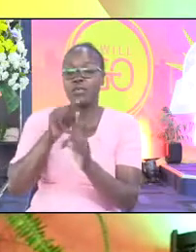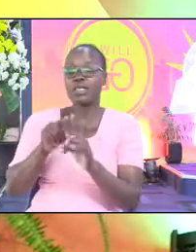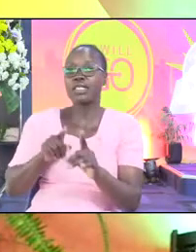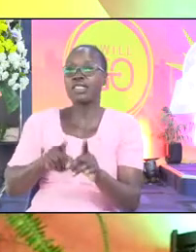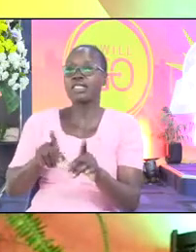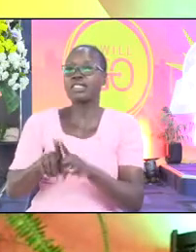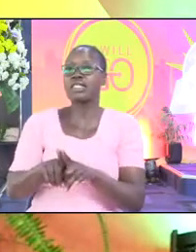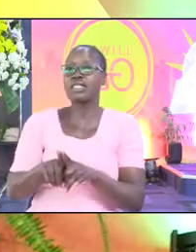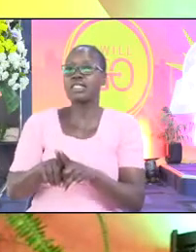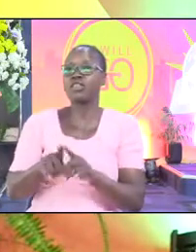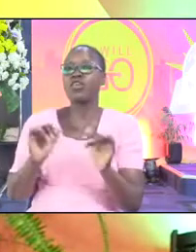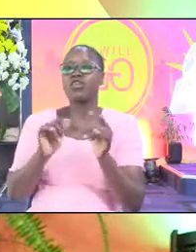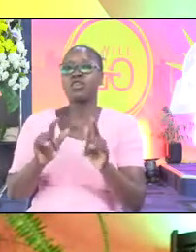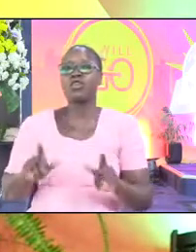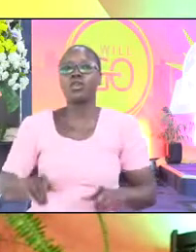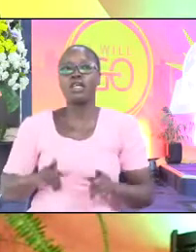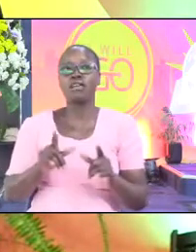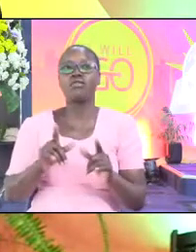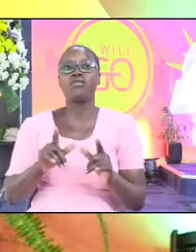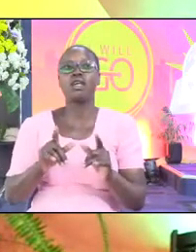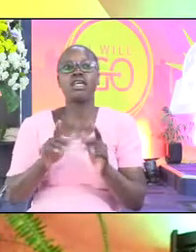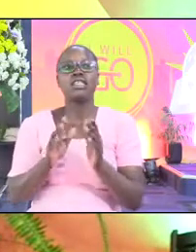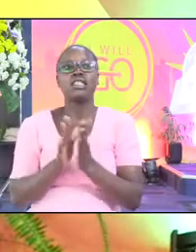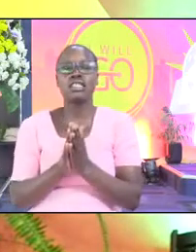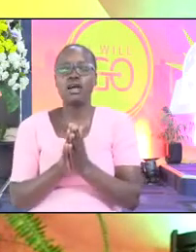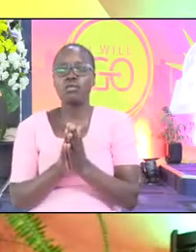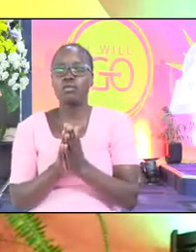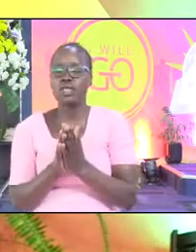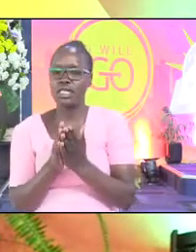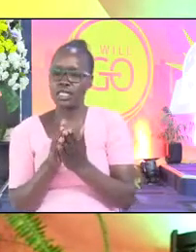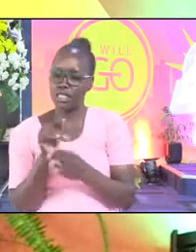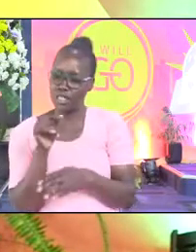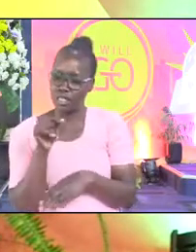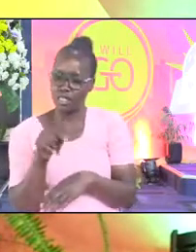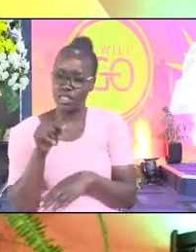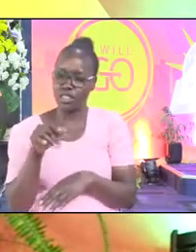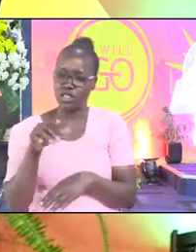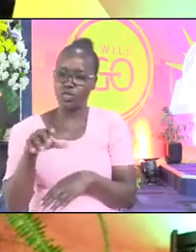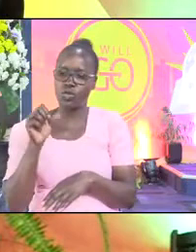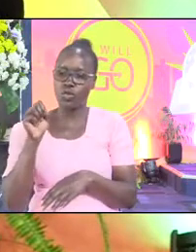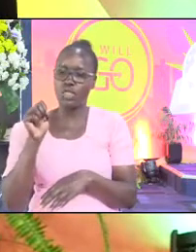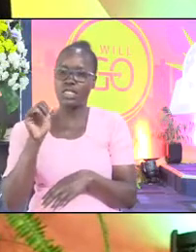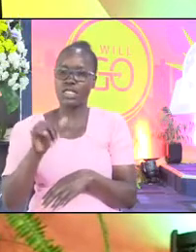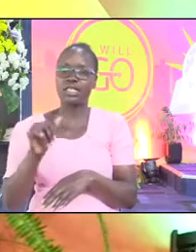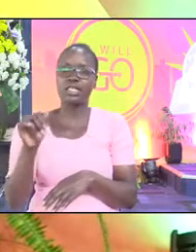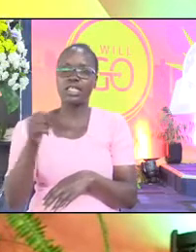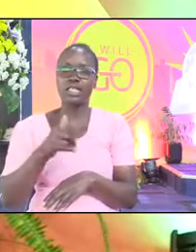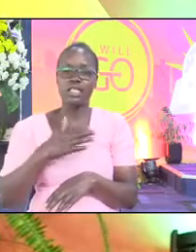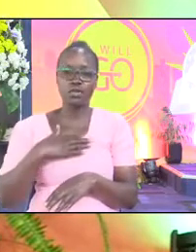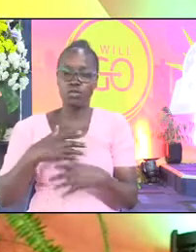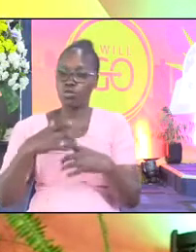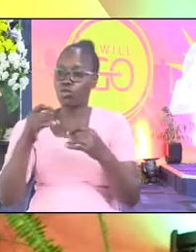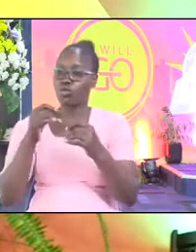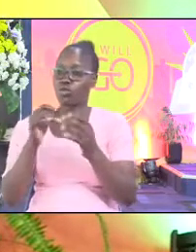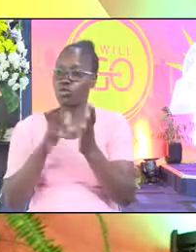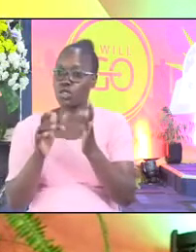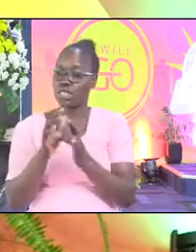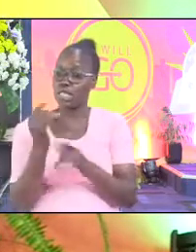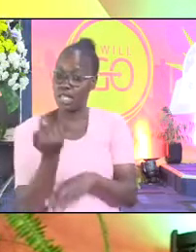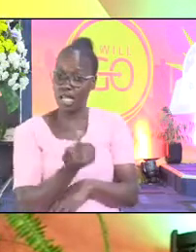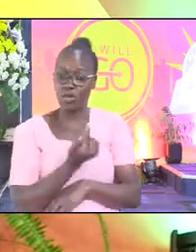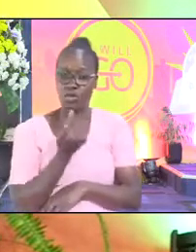and sisters of New Life, seldom it was that anybody caught Jesus